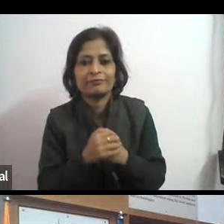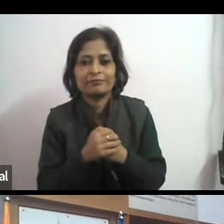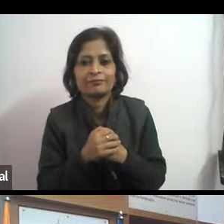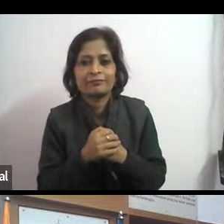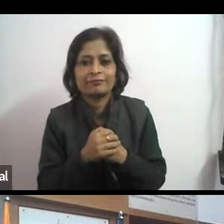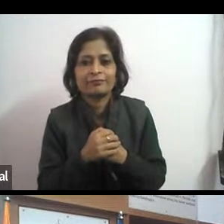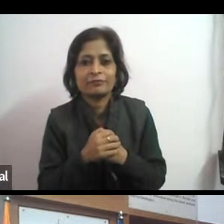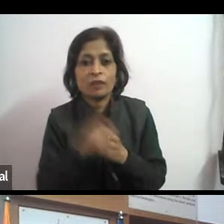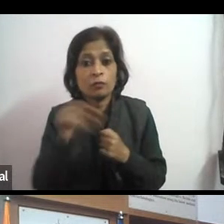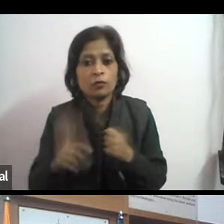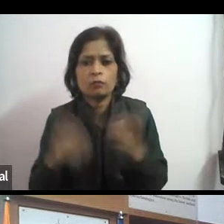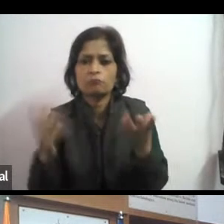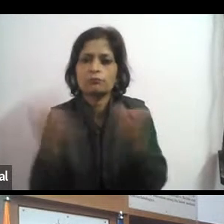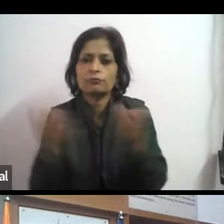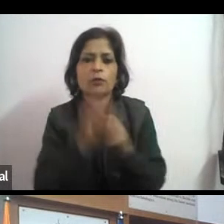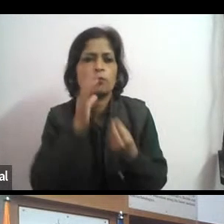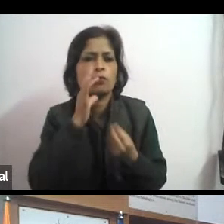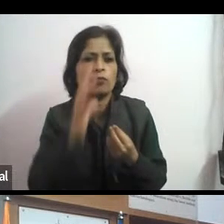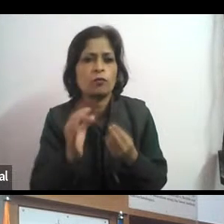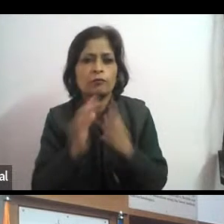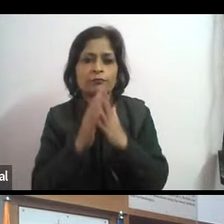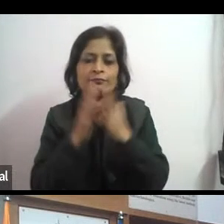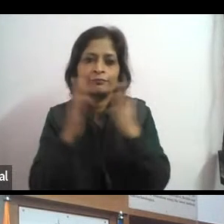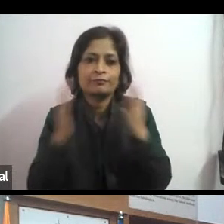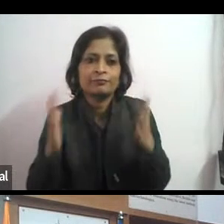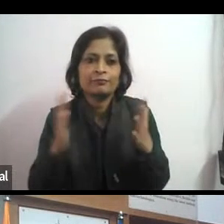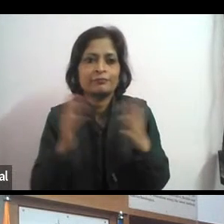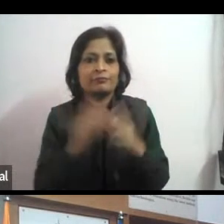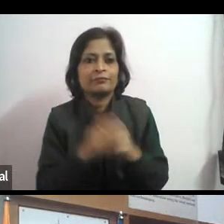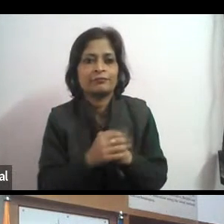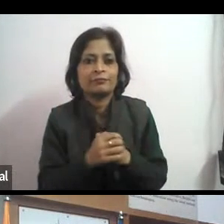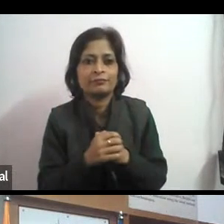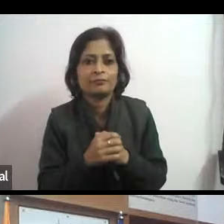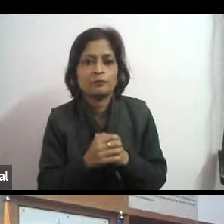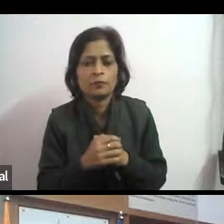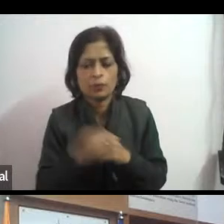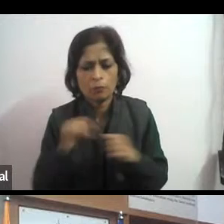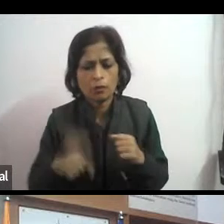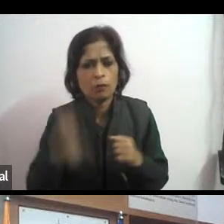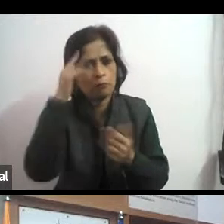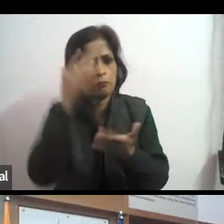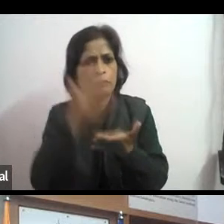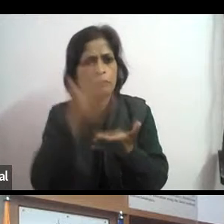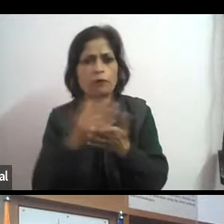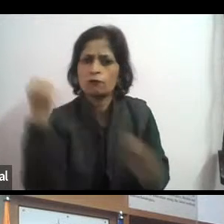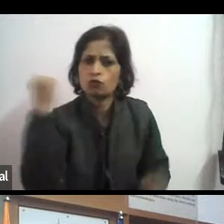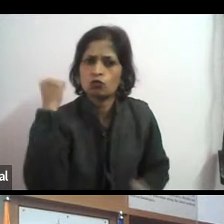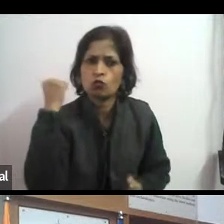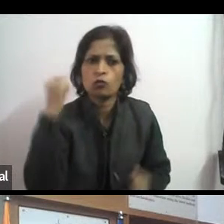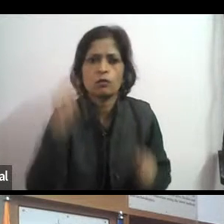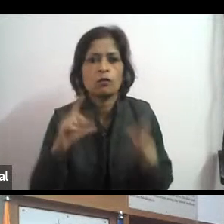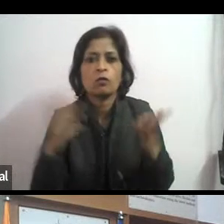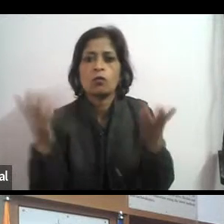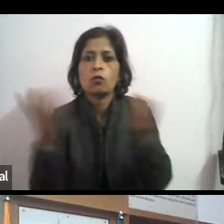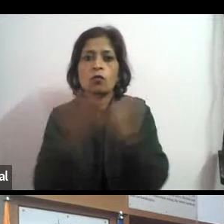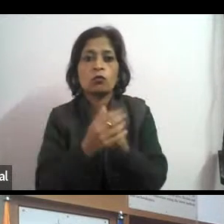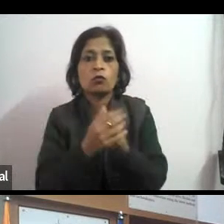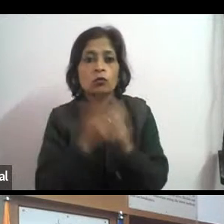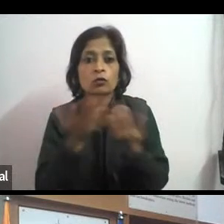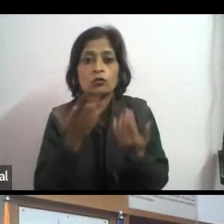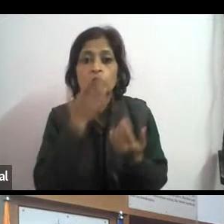very essential for us. I very strongly believe in the fact that we are all the students of the school of